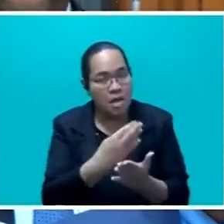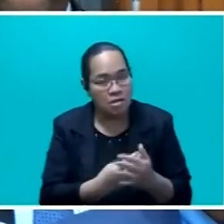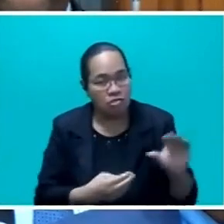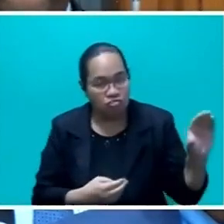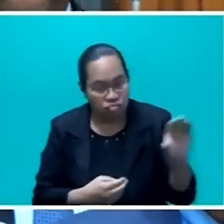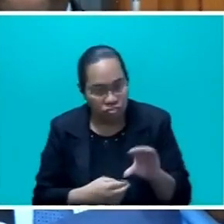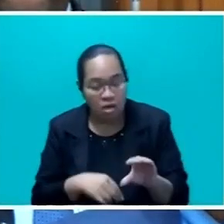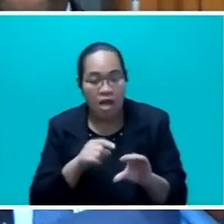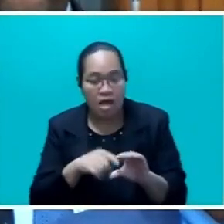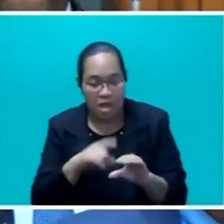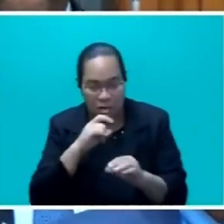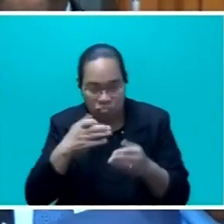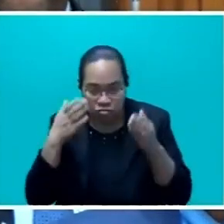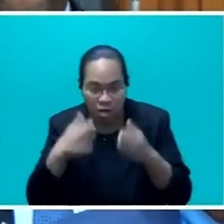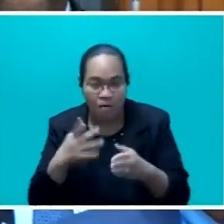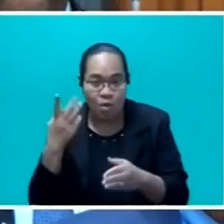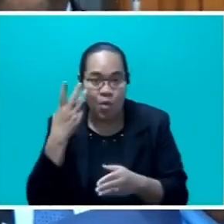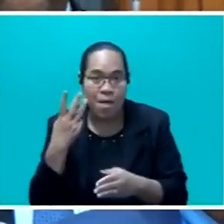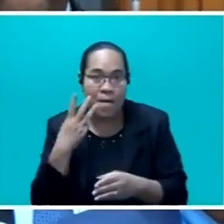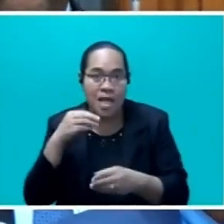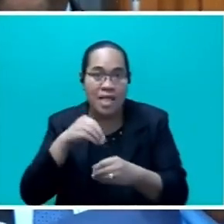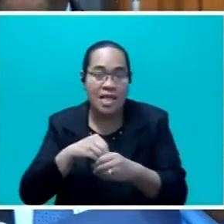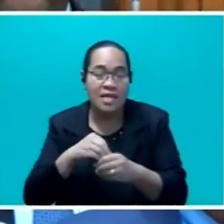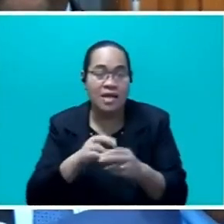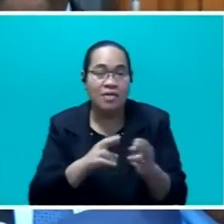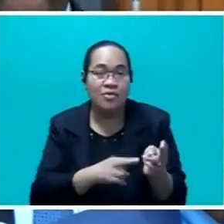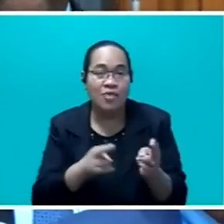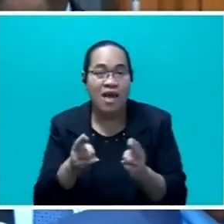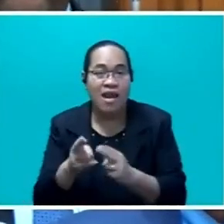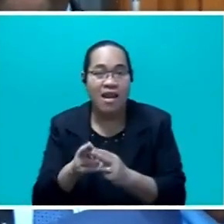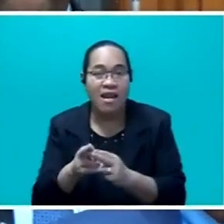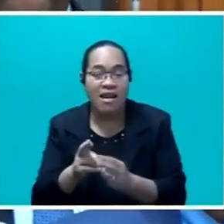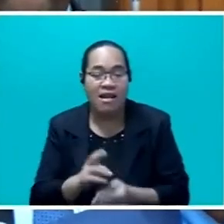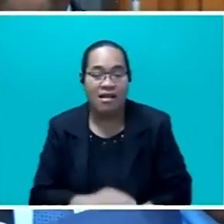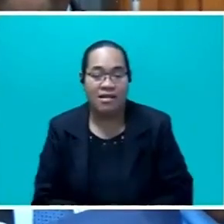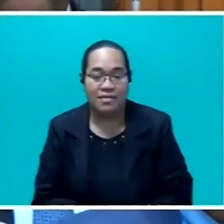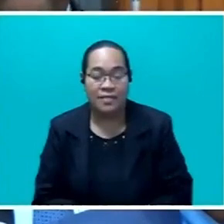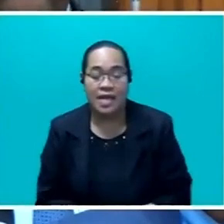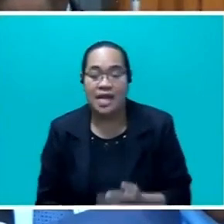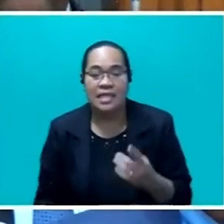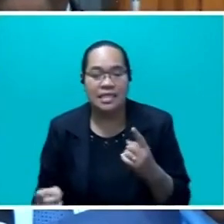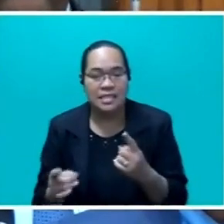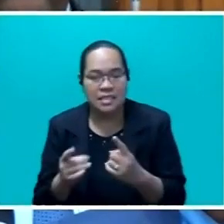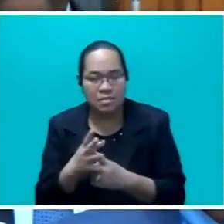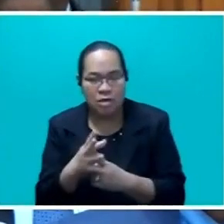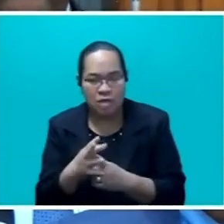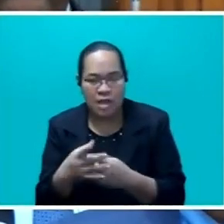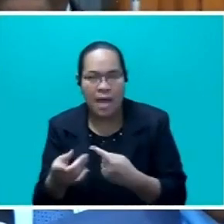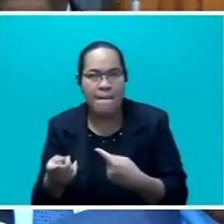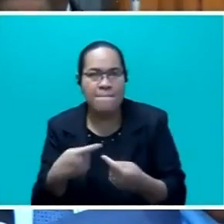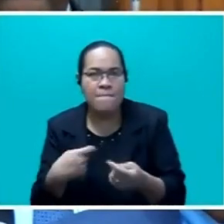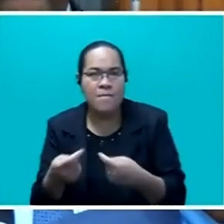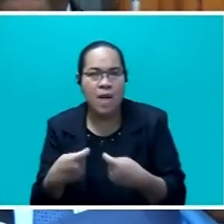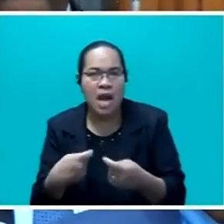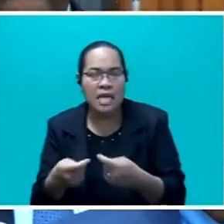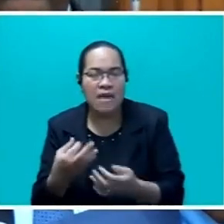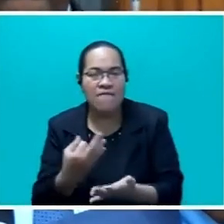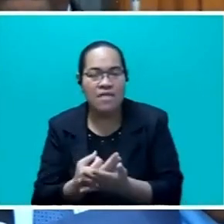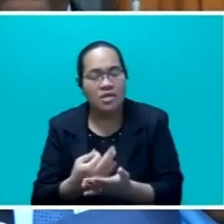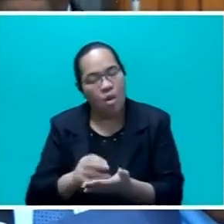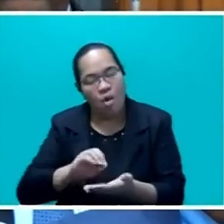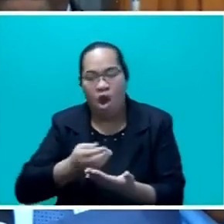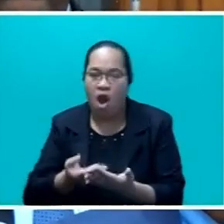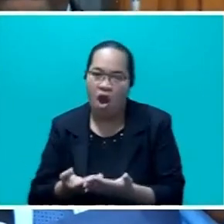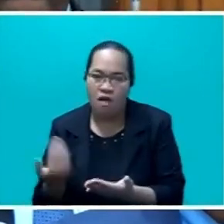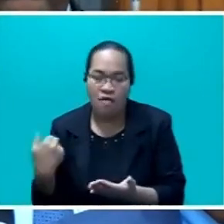targets our women in the rural areas, especially the removal of market fees. Now we hear in the market